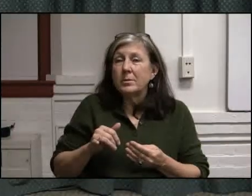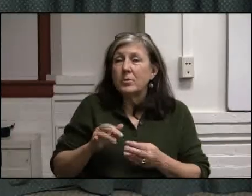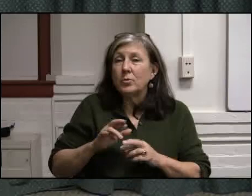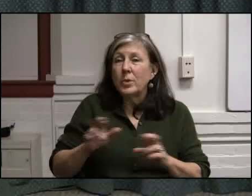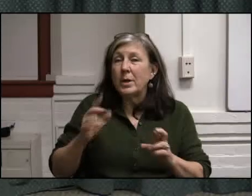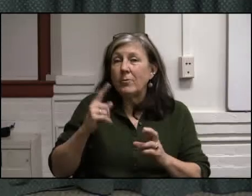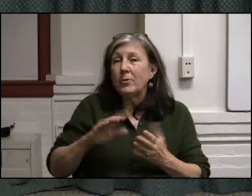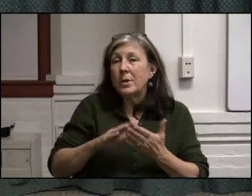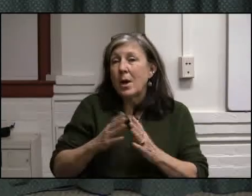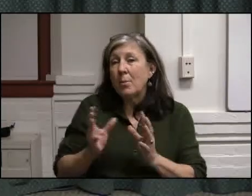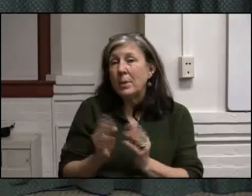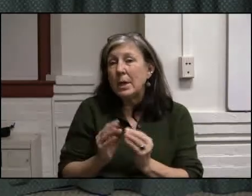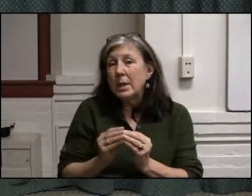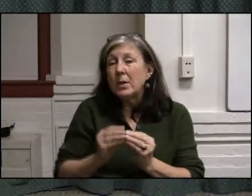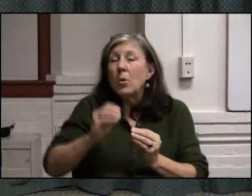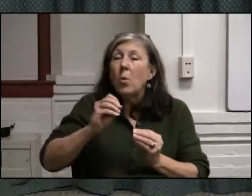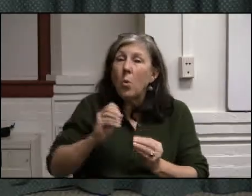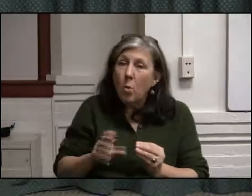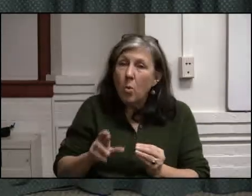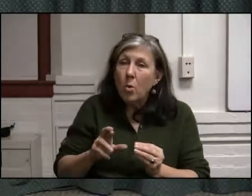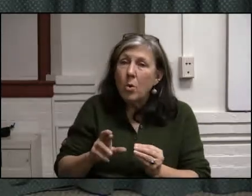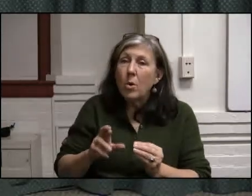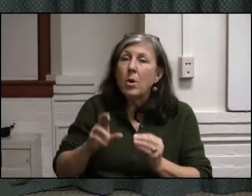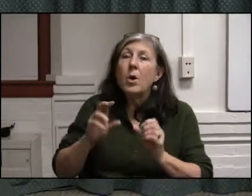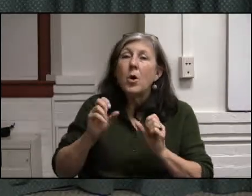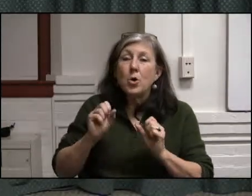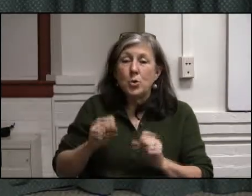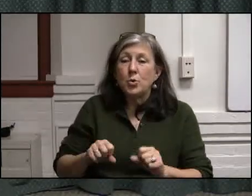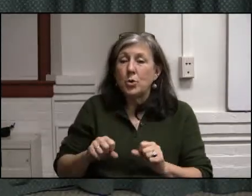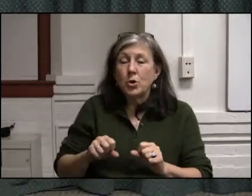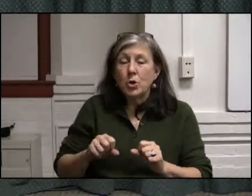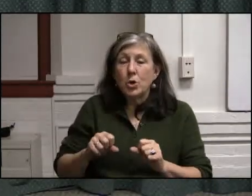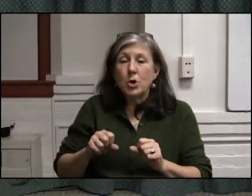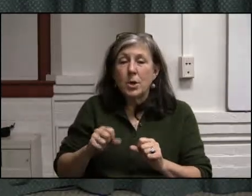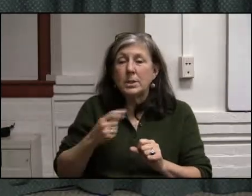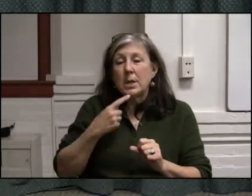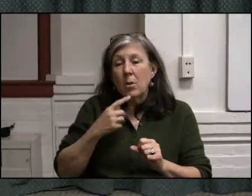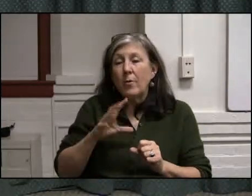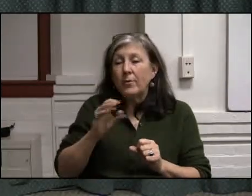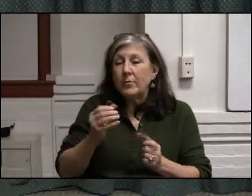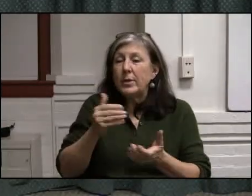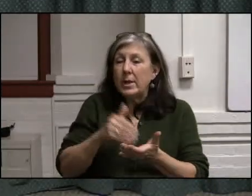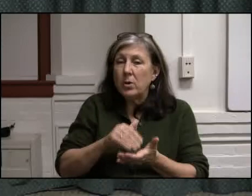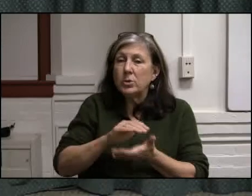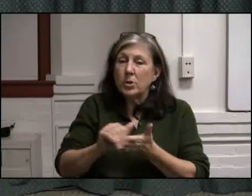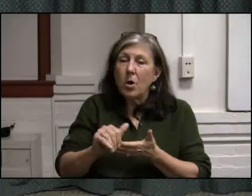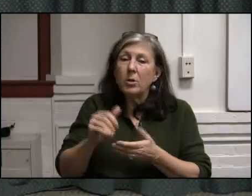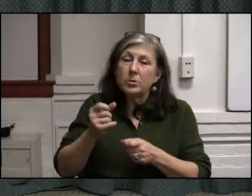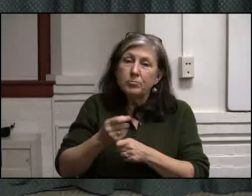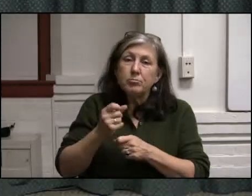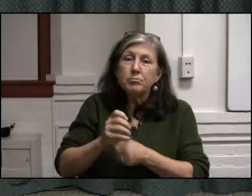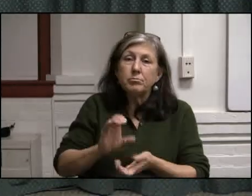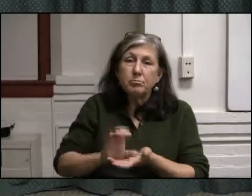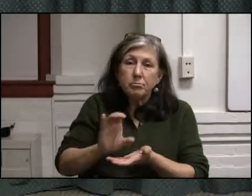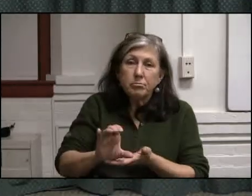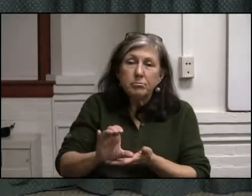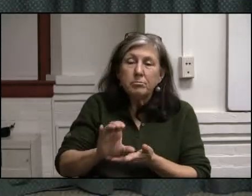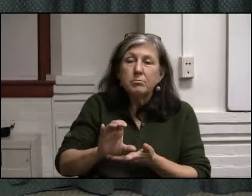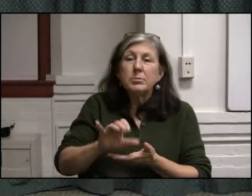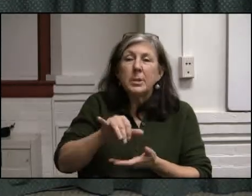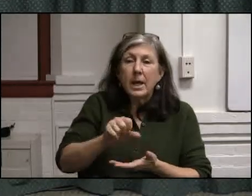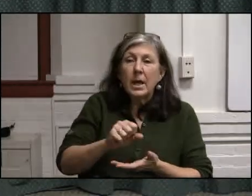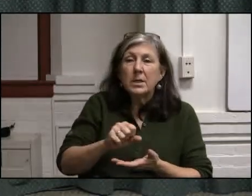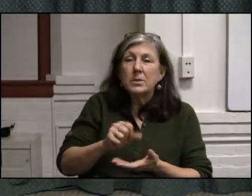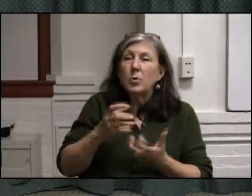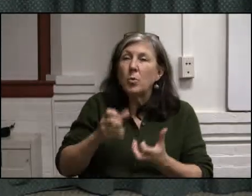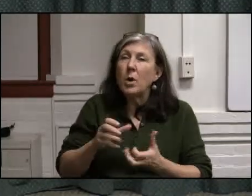representative town meeting. Or you could approach this as $50,000 is the amount that we've been allocating for this purpose. We've got some things